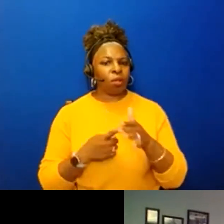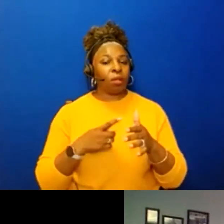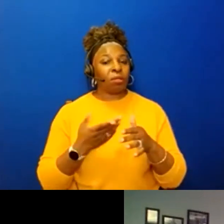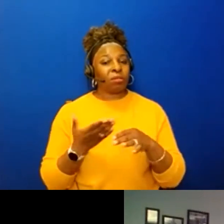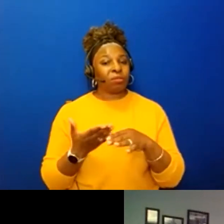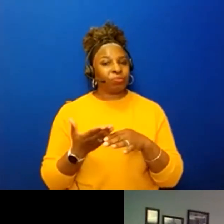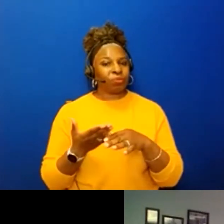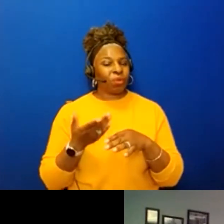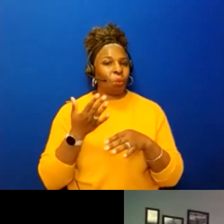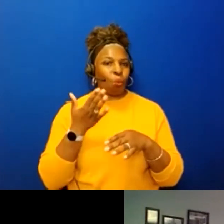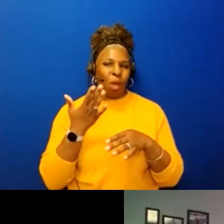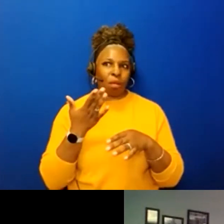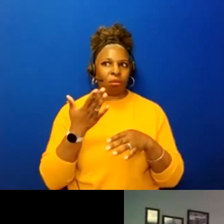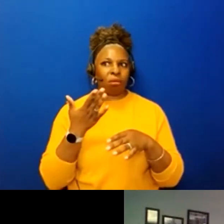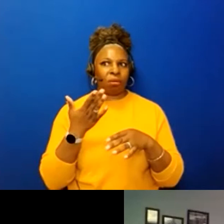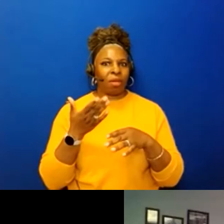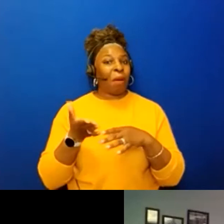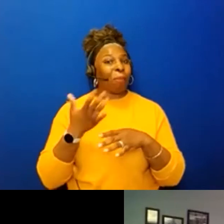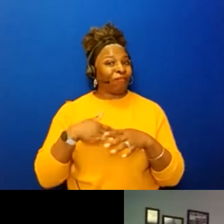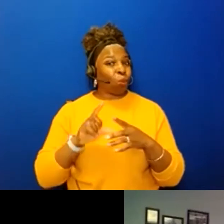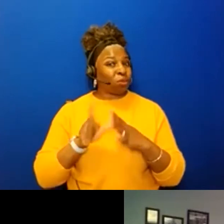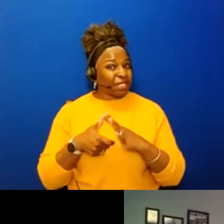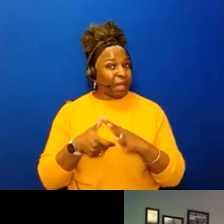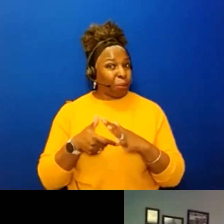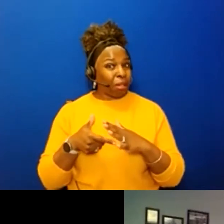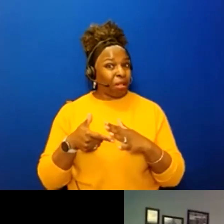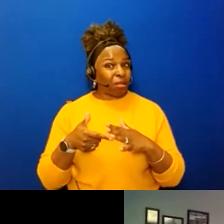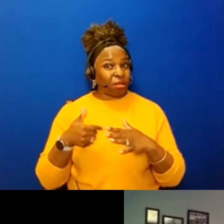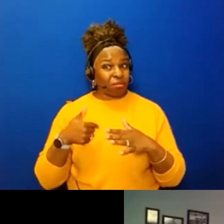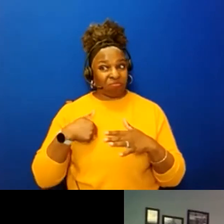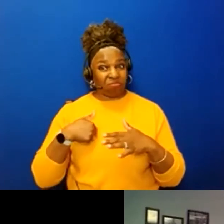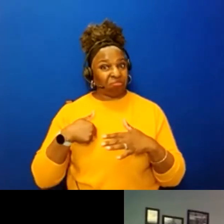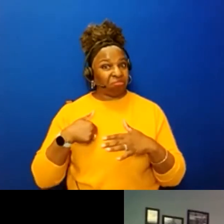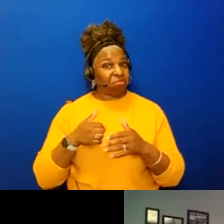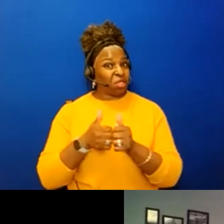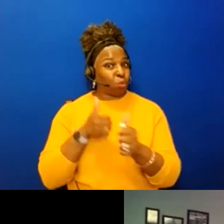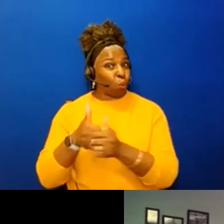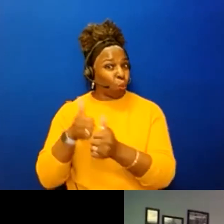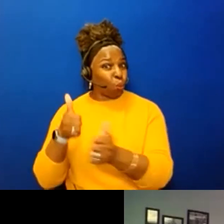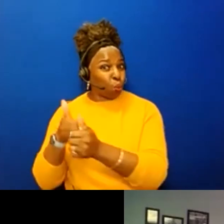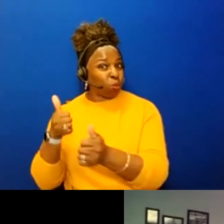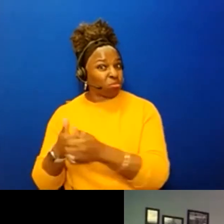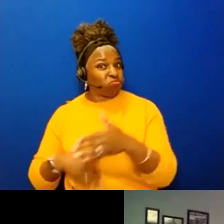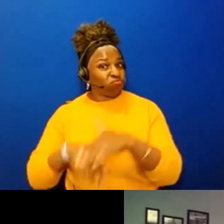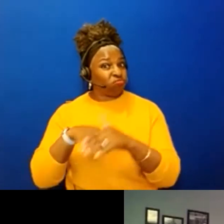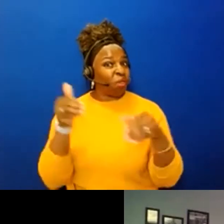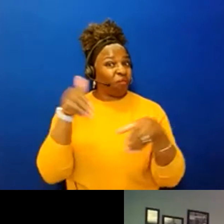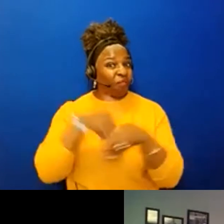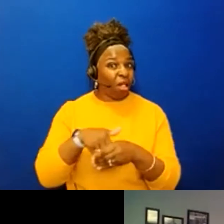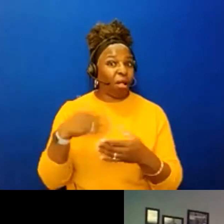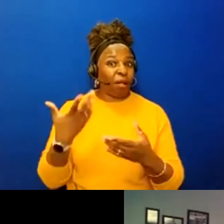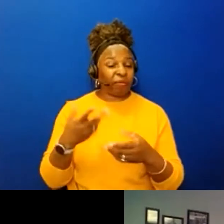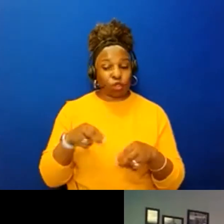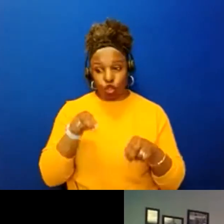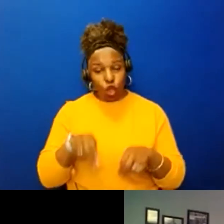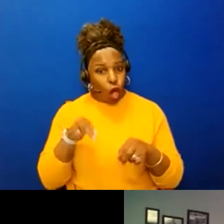sporty when I was able-bodied, so I didn't actually become disabled till I was 18, and as a youngster growing up, you know, we had dogs, we were outside a lot. I've got a twin brother